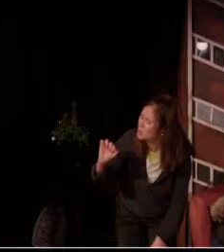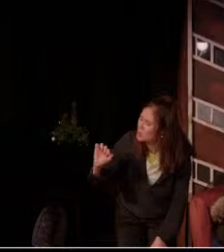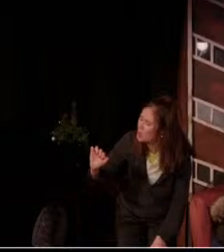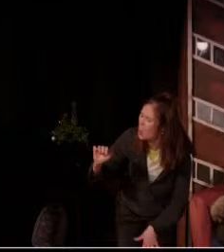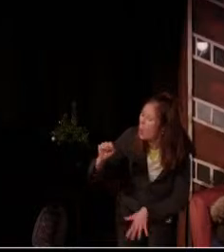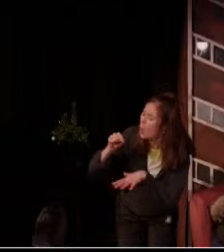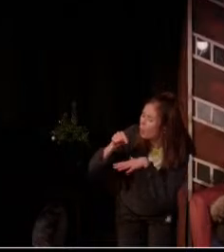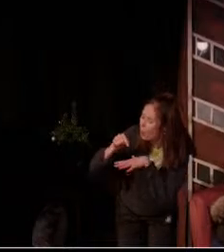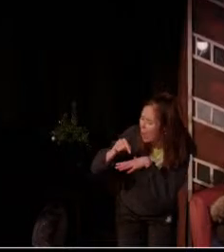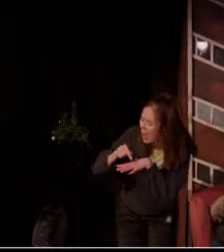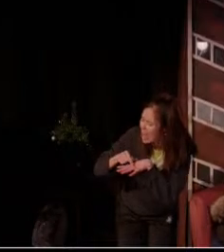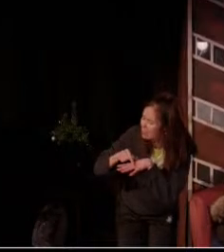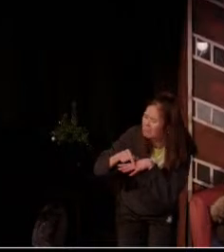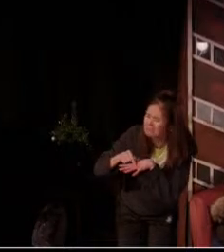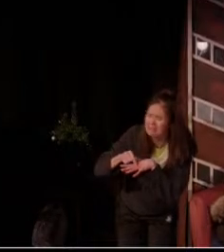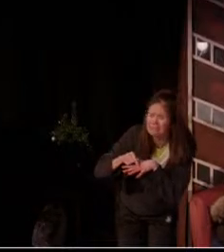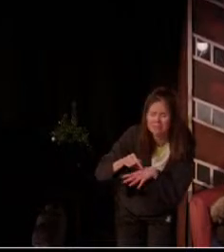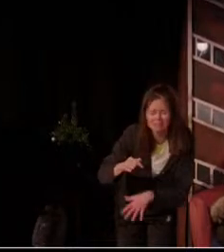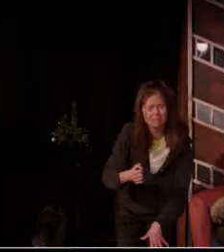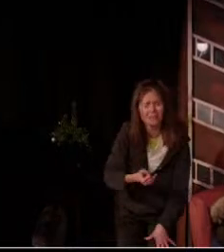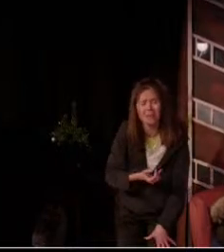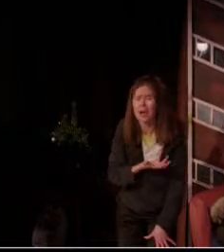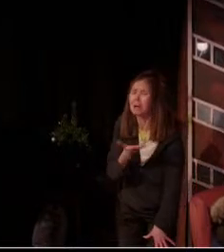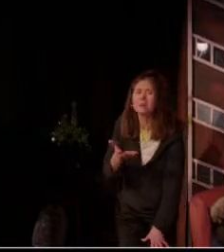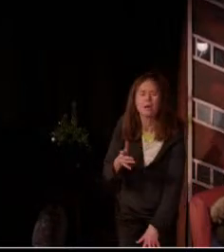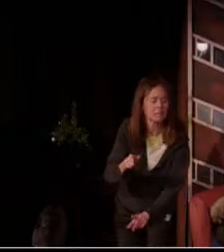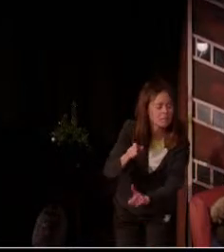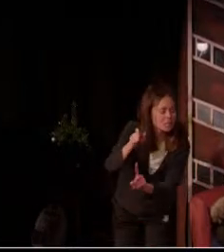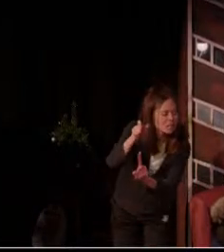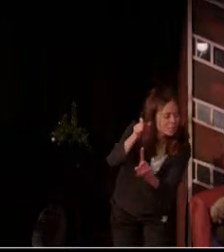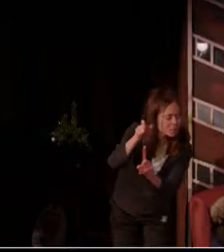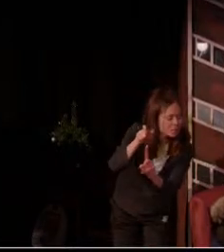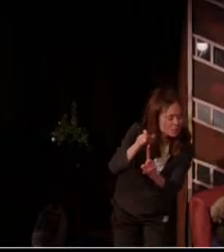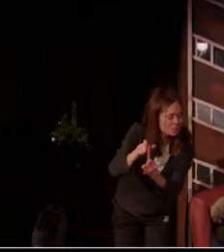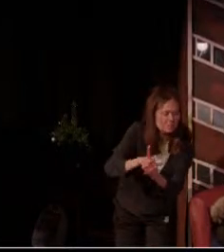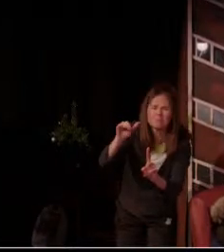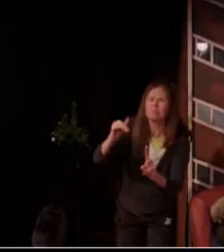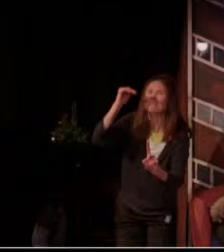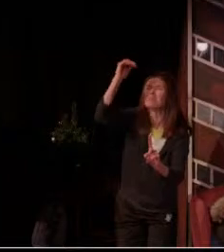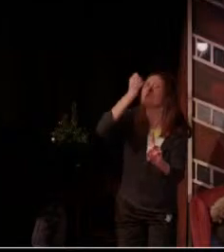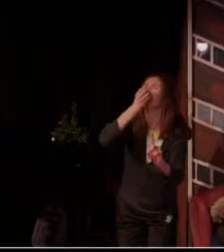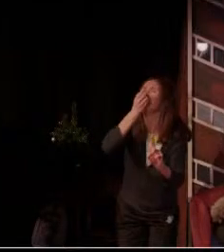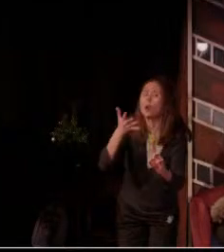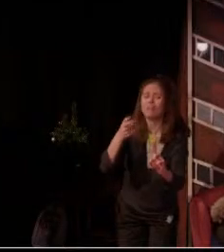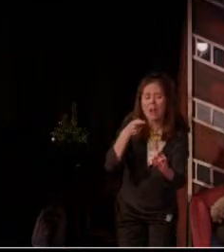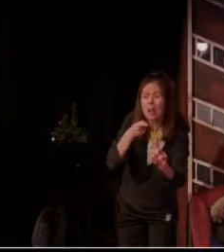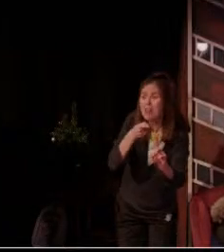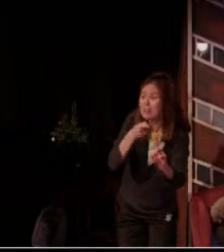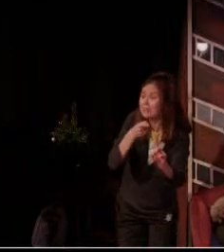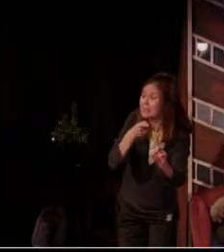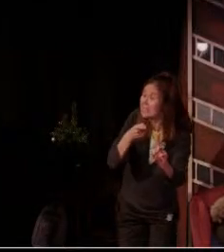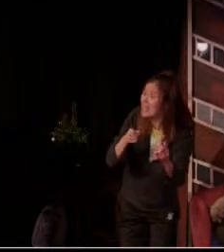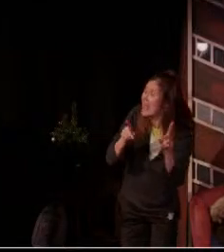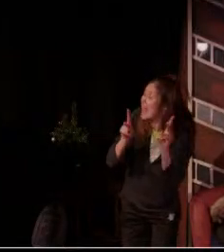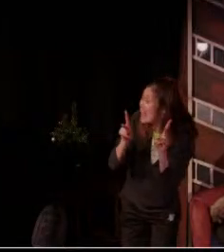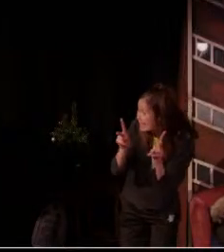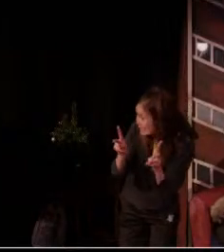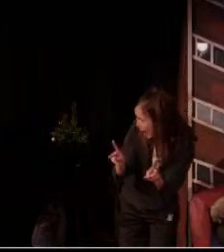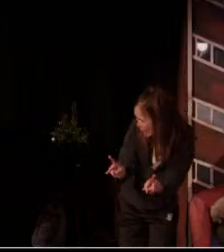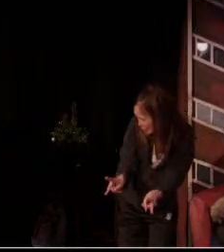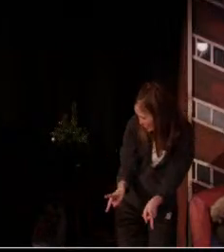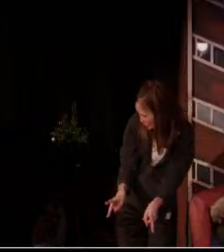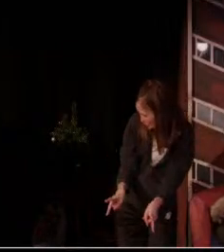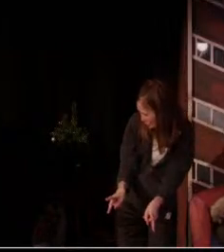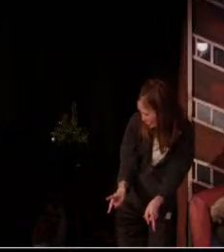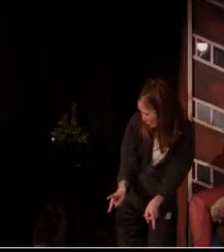Hermione, the sweetest, dearest creature's dead. And